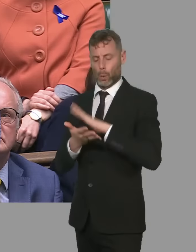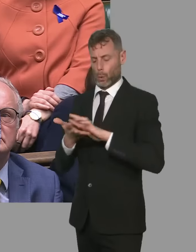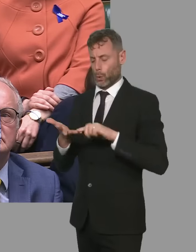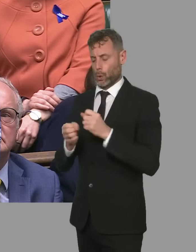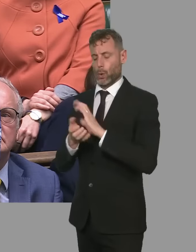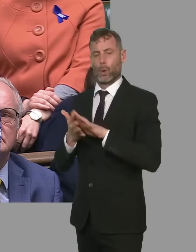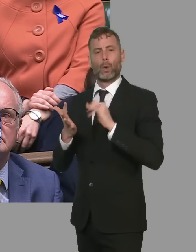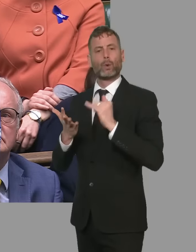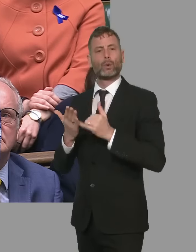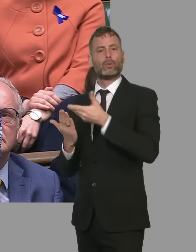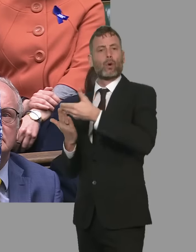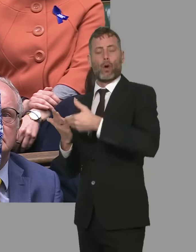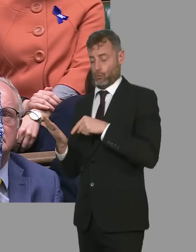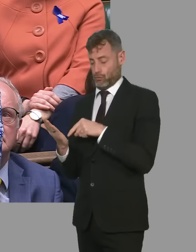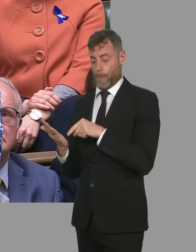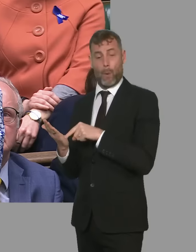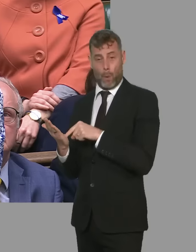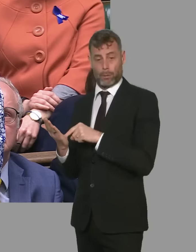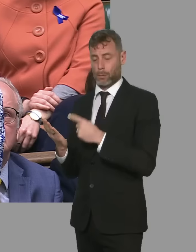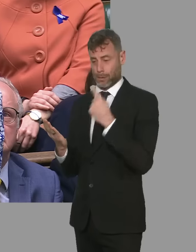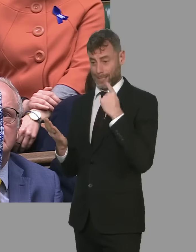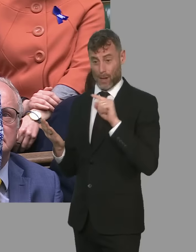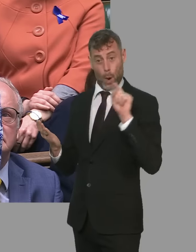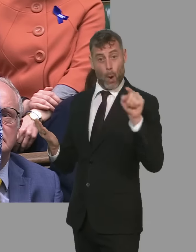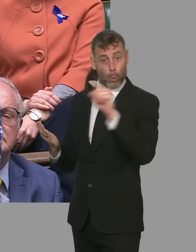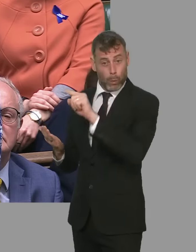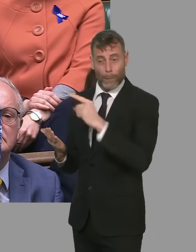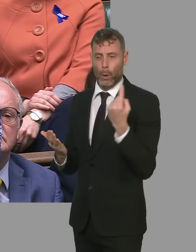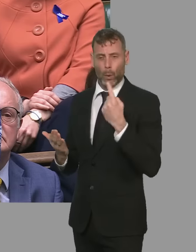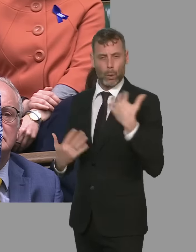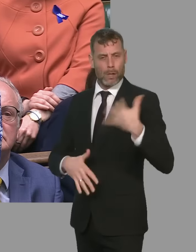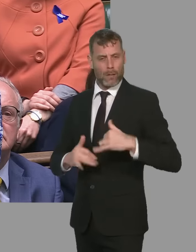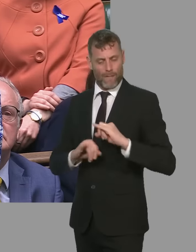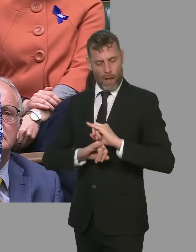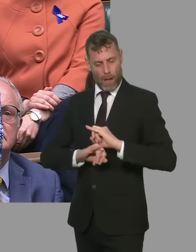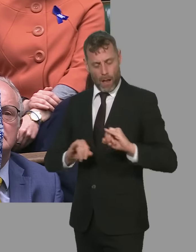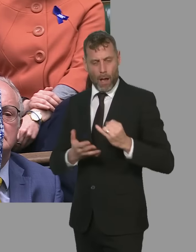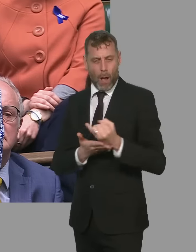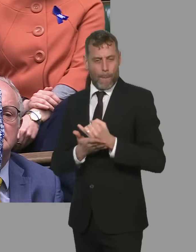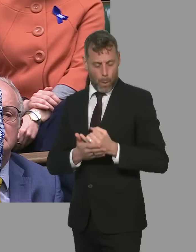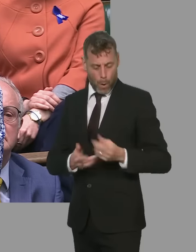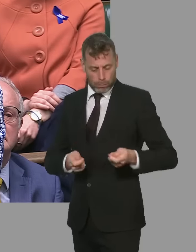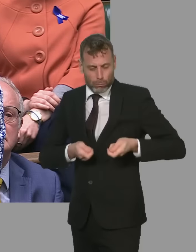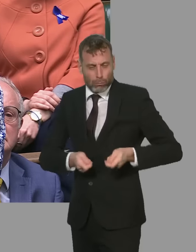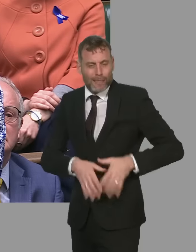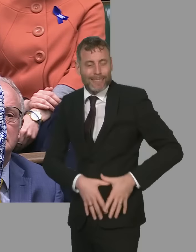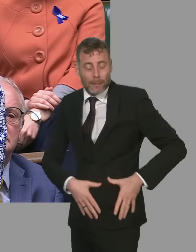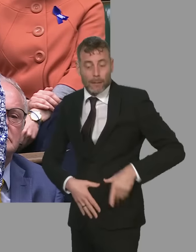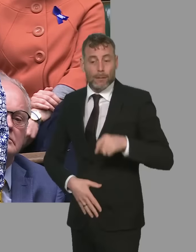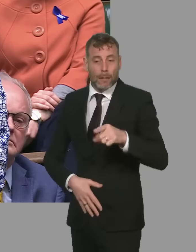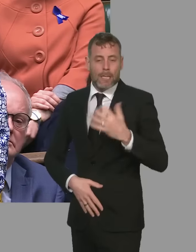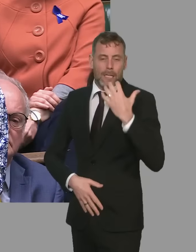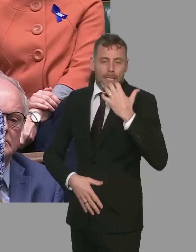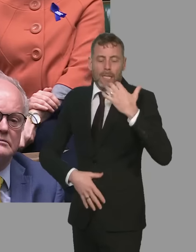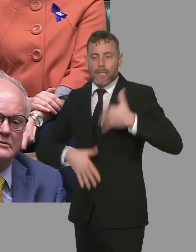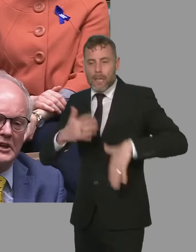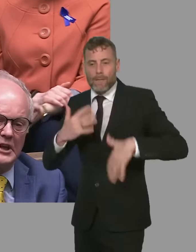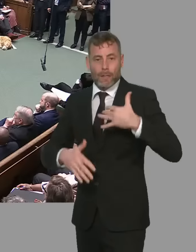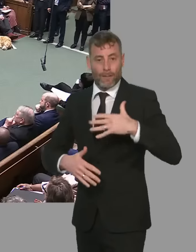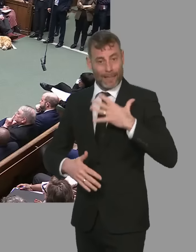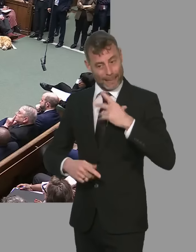waiting for a government response. So can the Prime Minister tell Susan and the thousands of other women like her how much longer they will have to